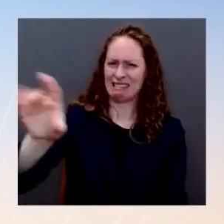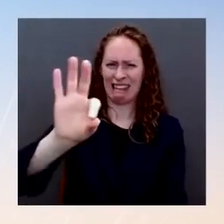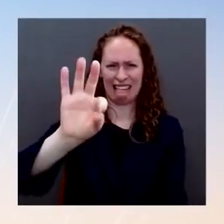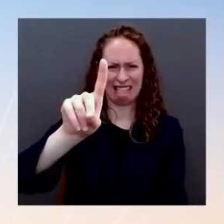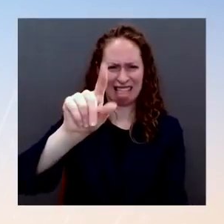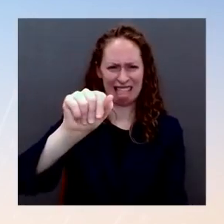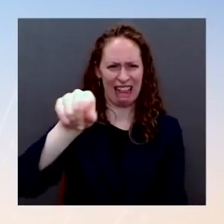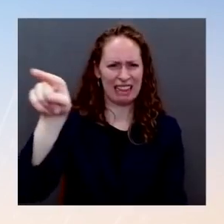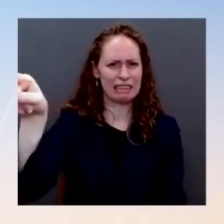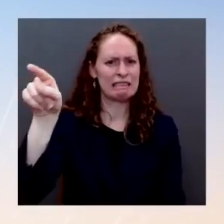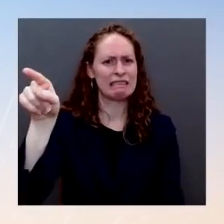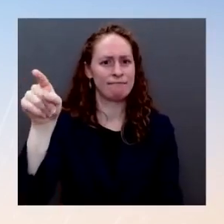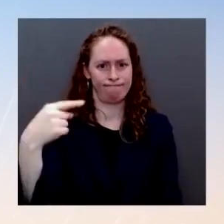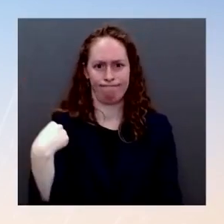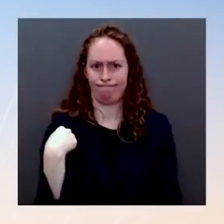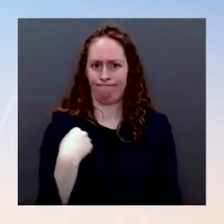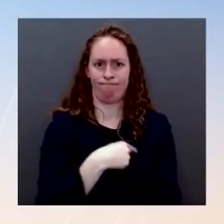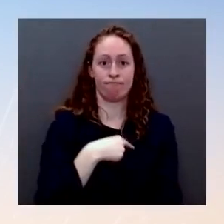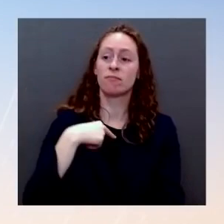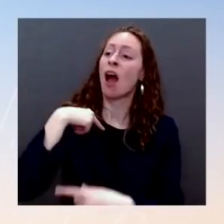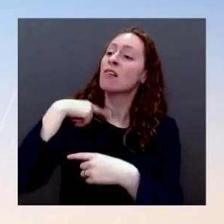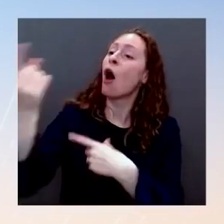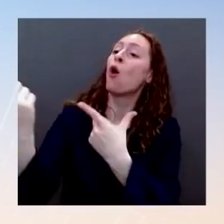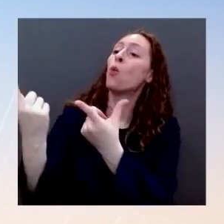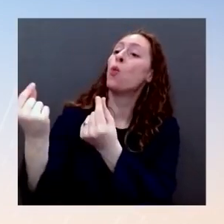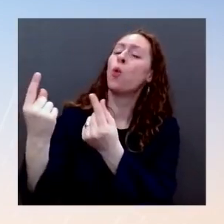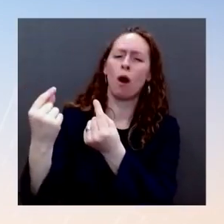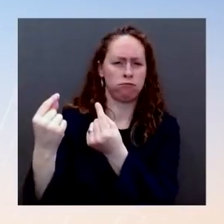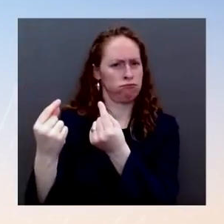is not, or the FDA is not